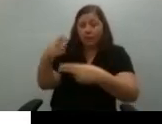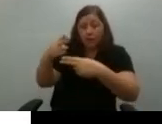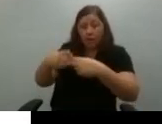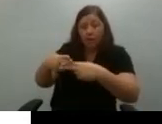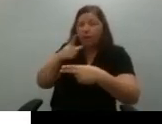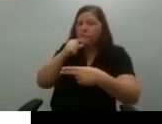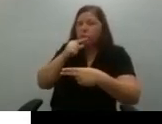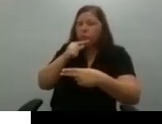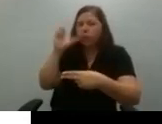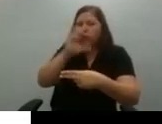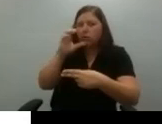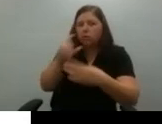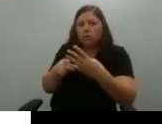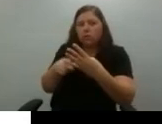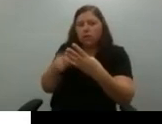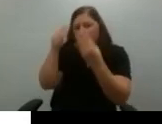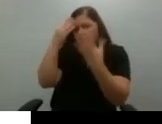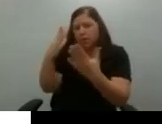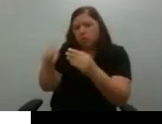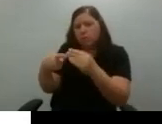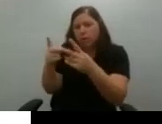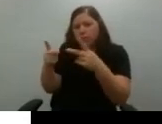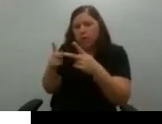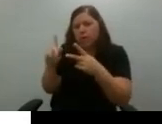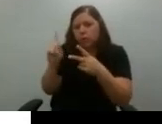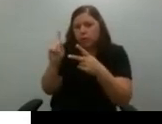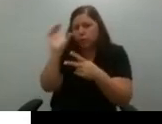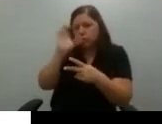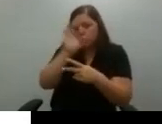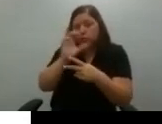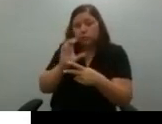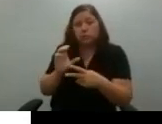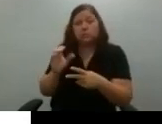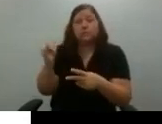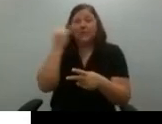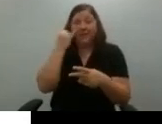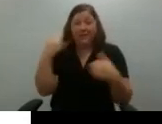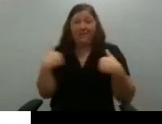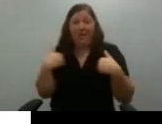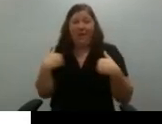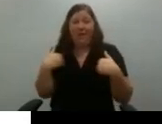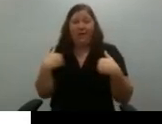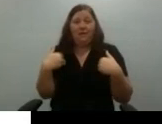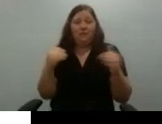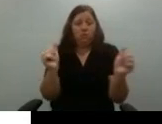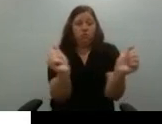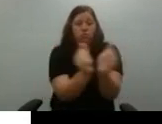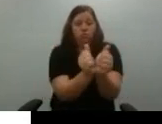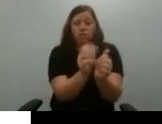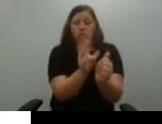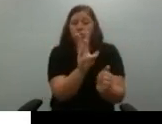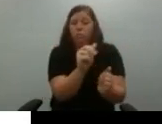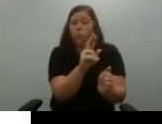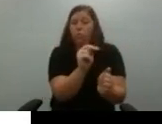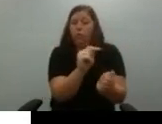about the places that they'll search. If they have an arrest warrant, they may not search the house unless they see something in